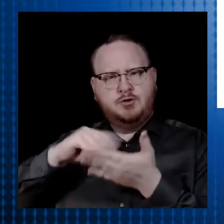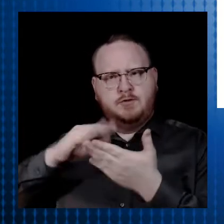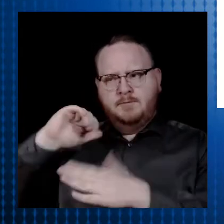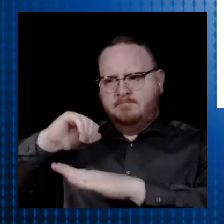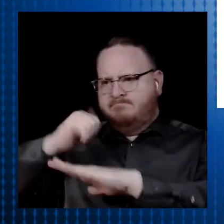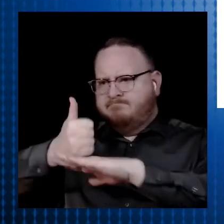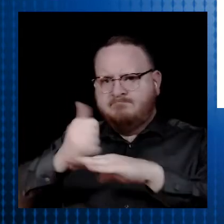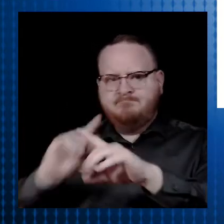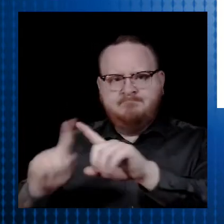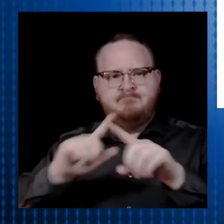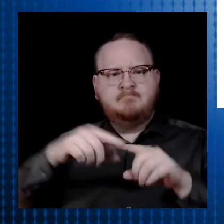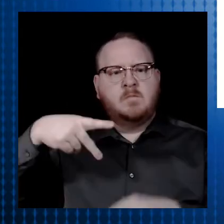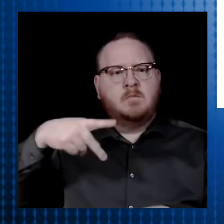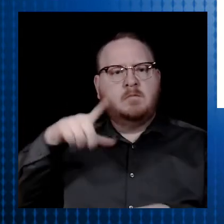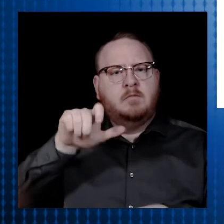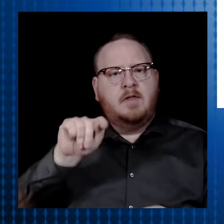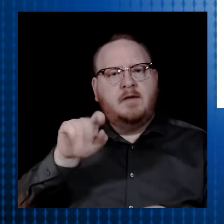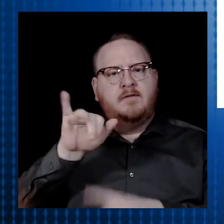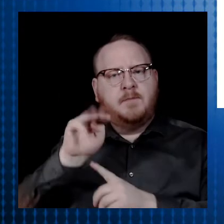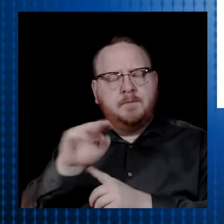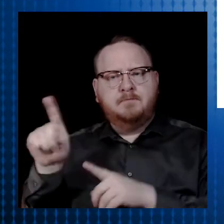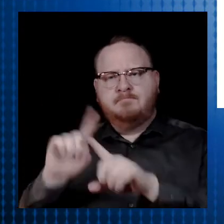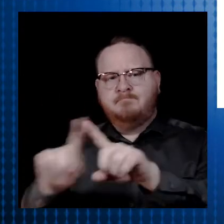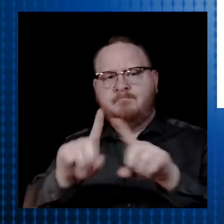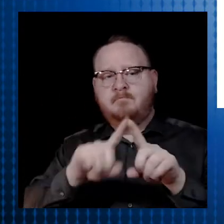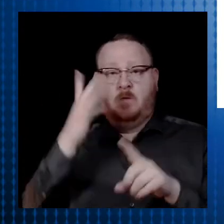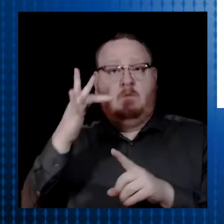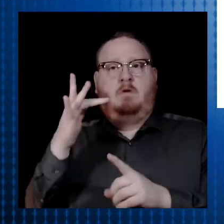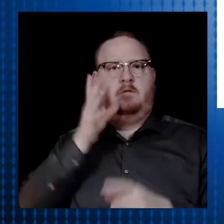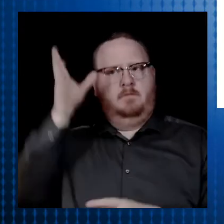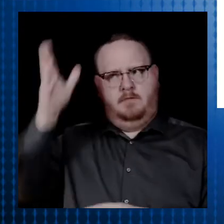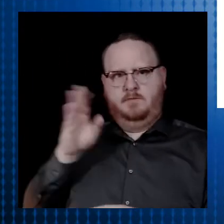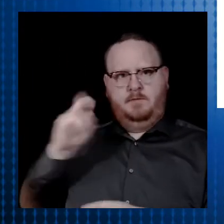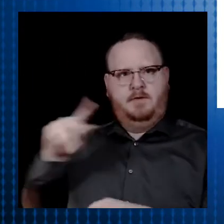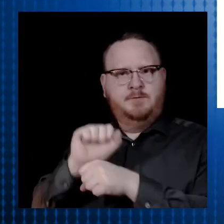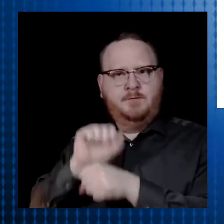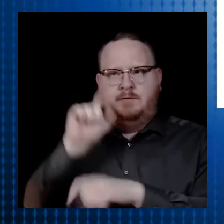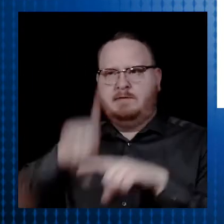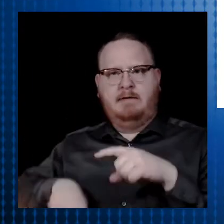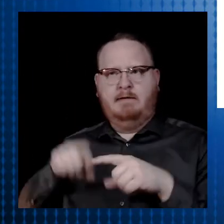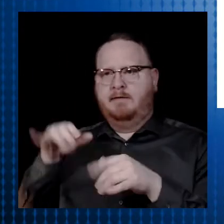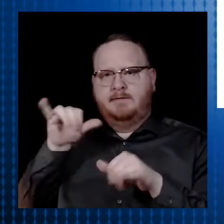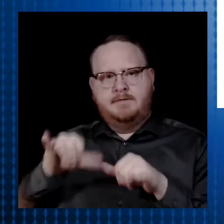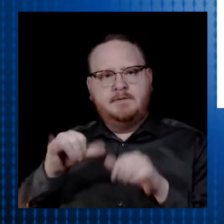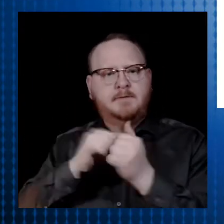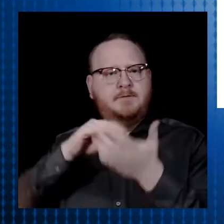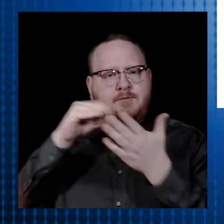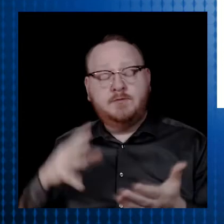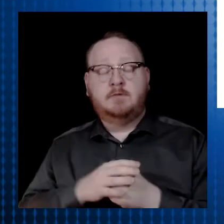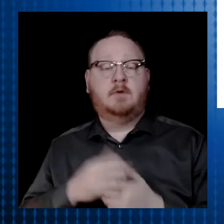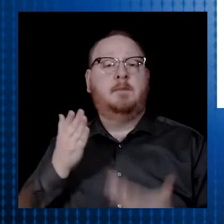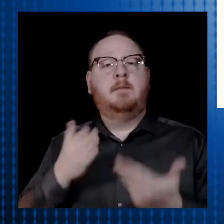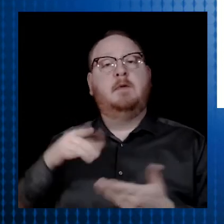return to work or weren't able to stay with students during the school day, or they needed to reach out for help submitting work or